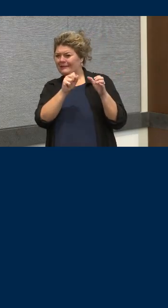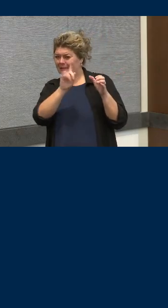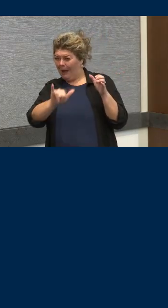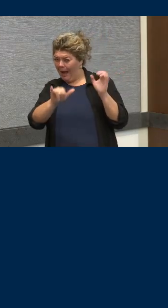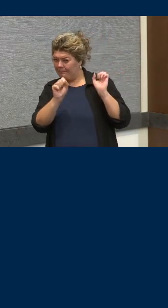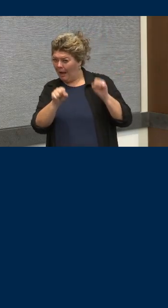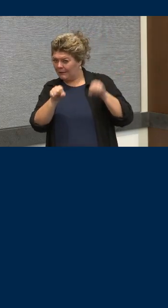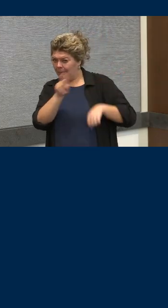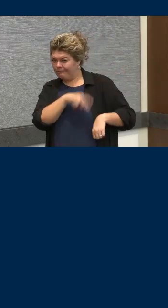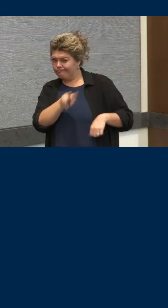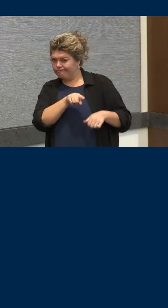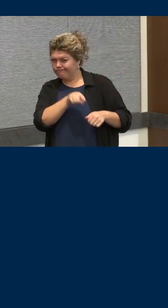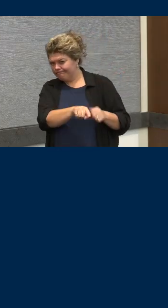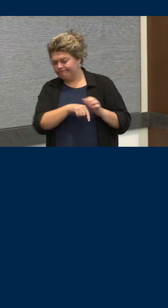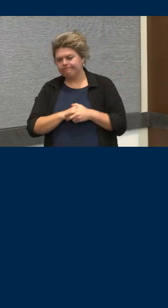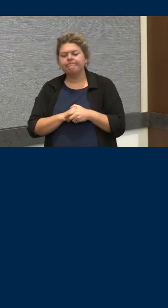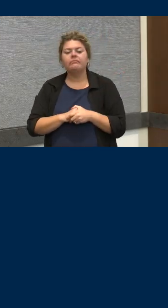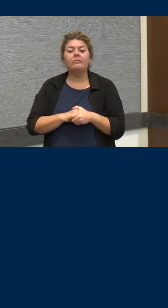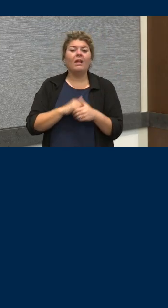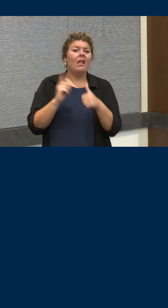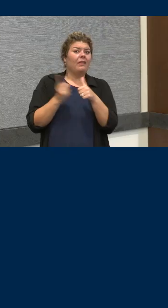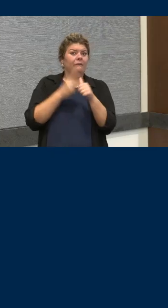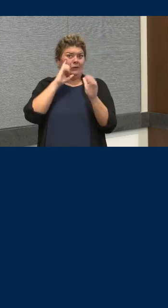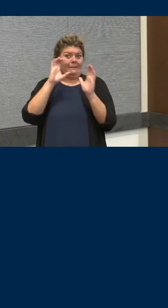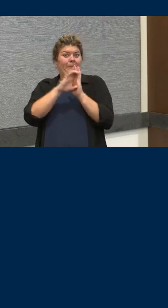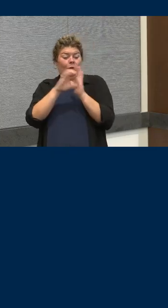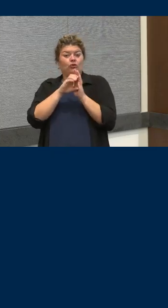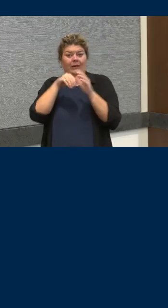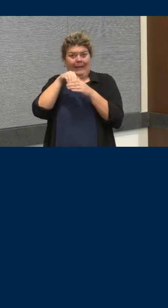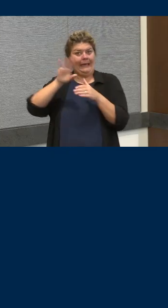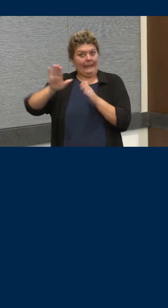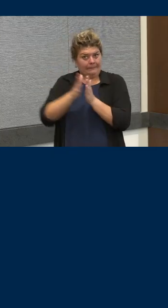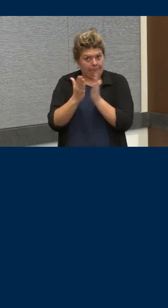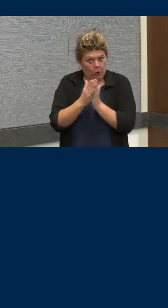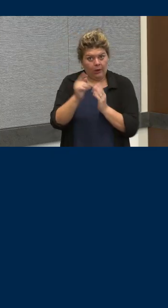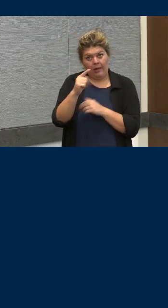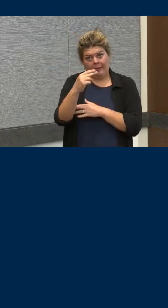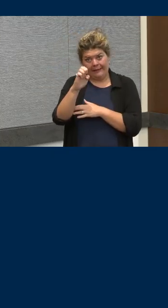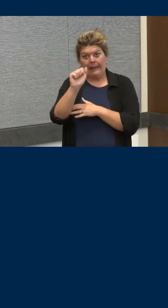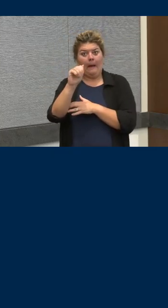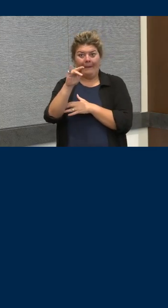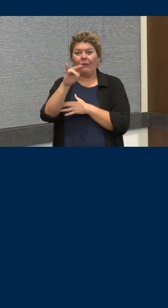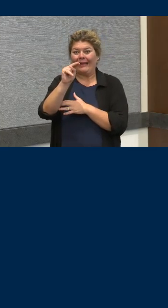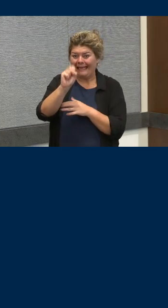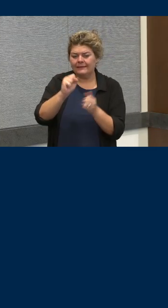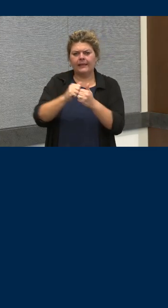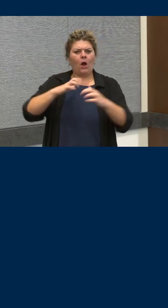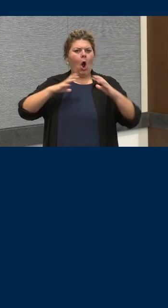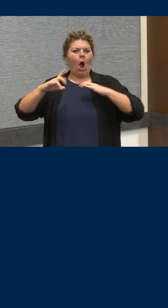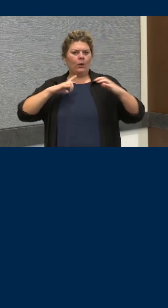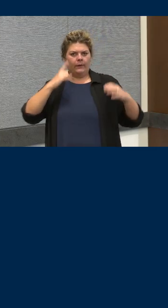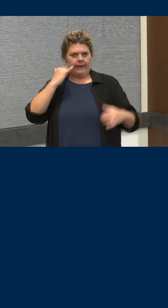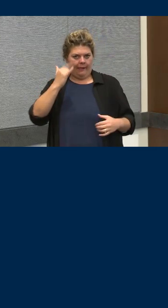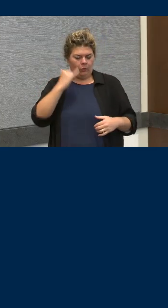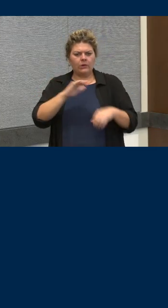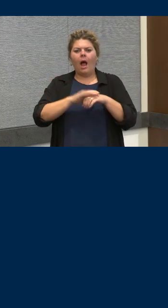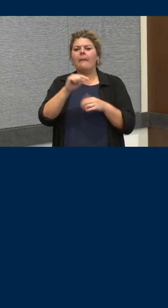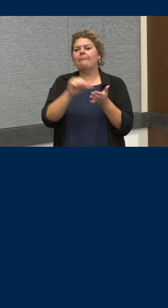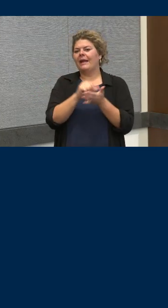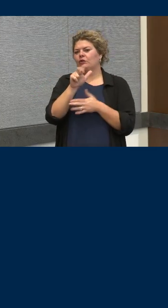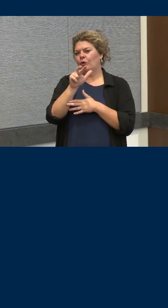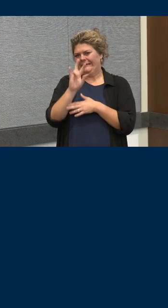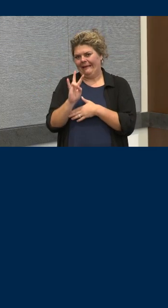The first picture of vernacular religion in the Americans, taken in Hollywood, California, appears on page